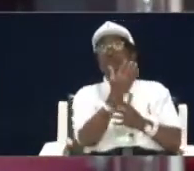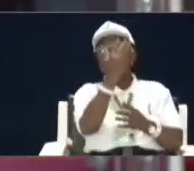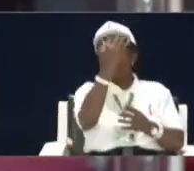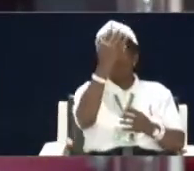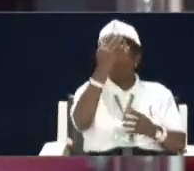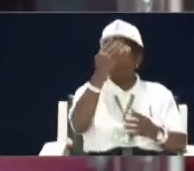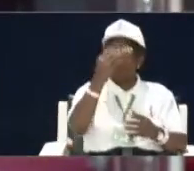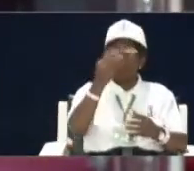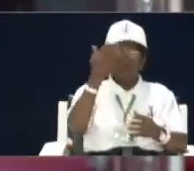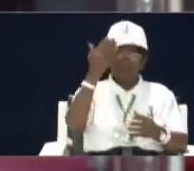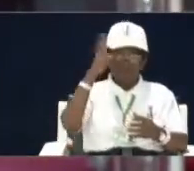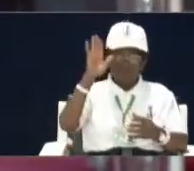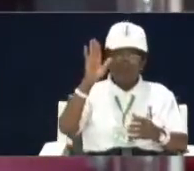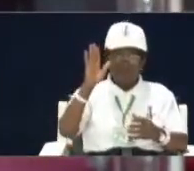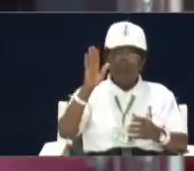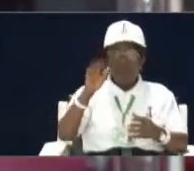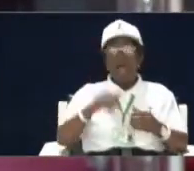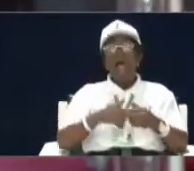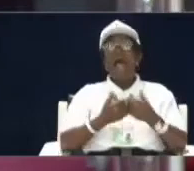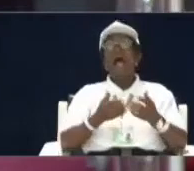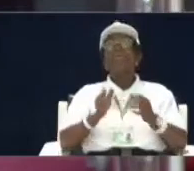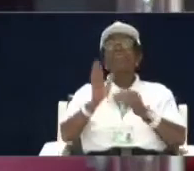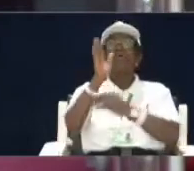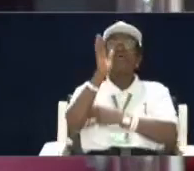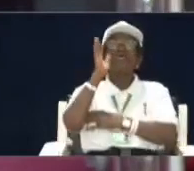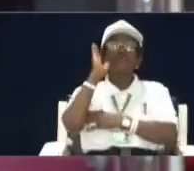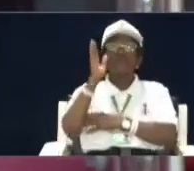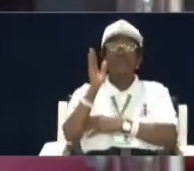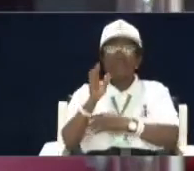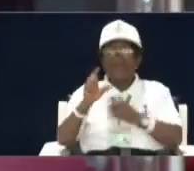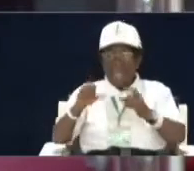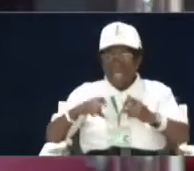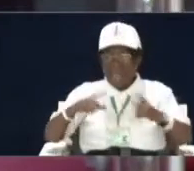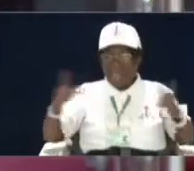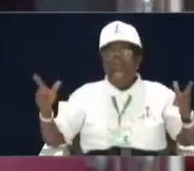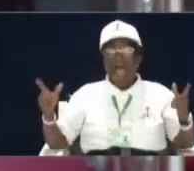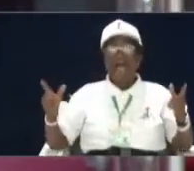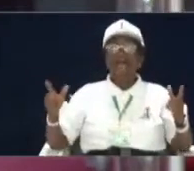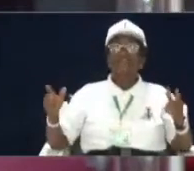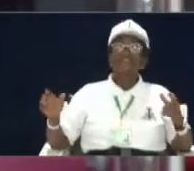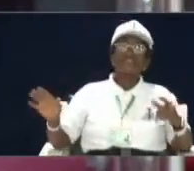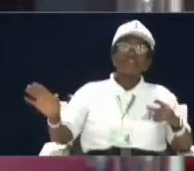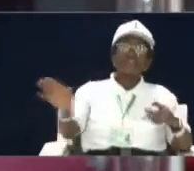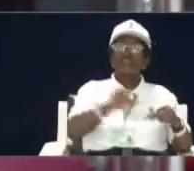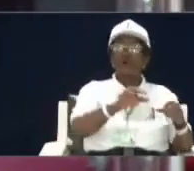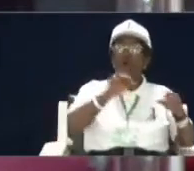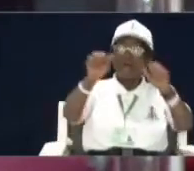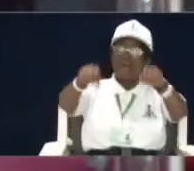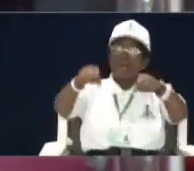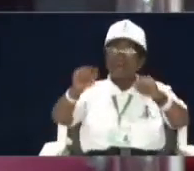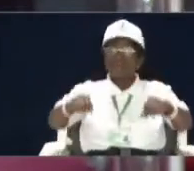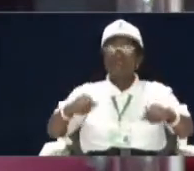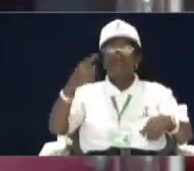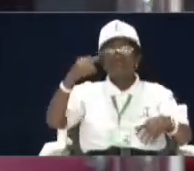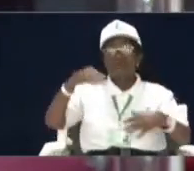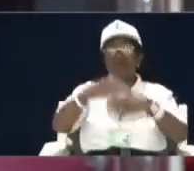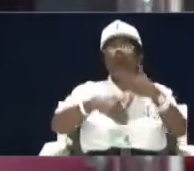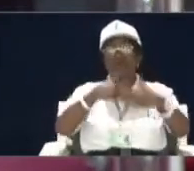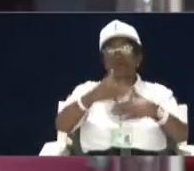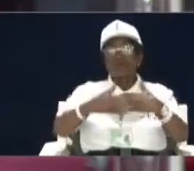I don't know how God will enlarge your capacity for progress.